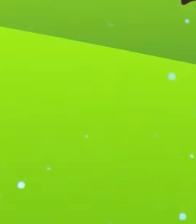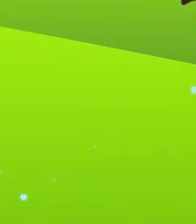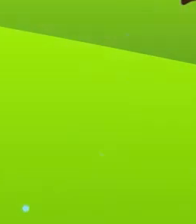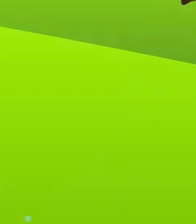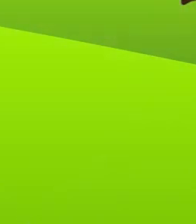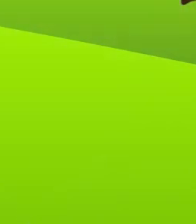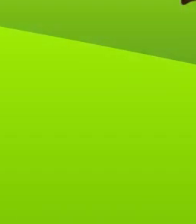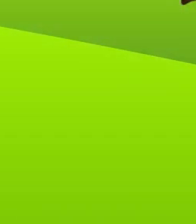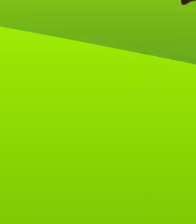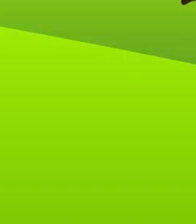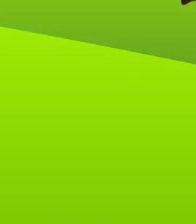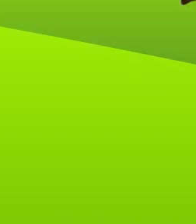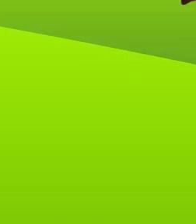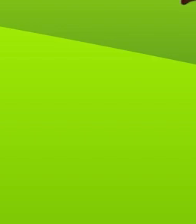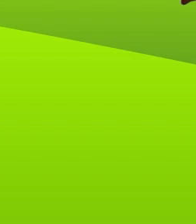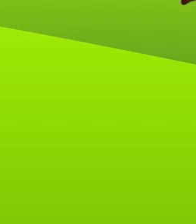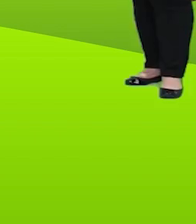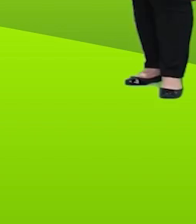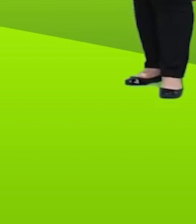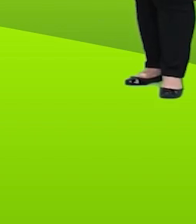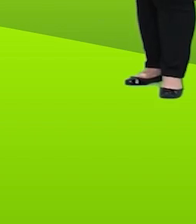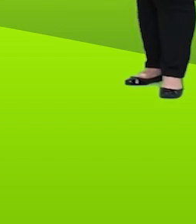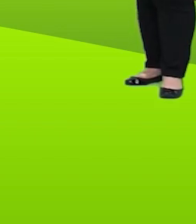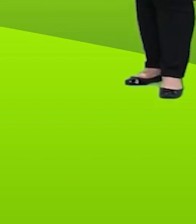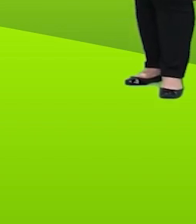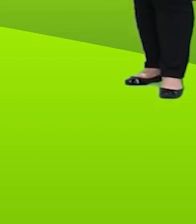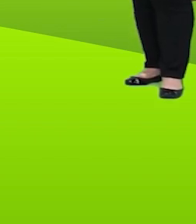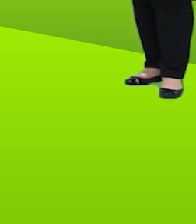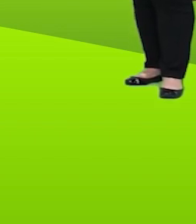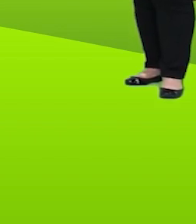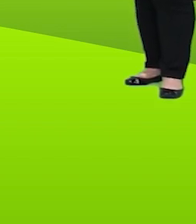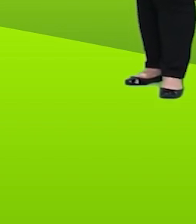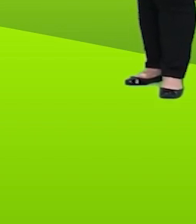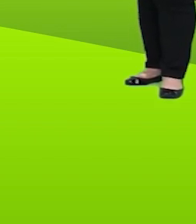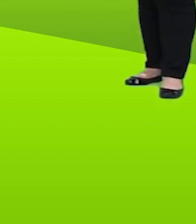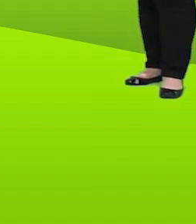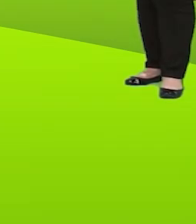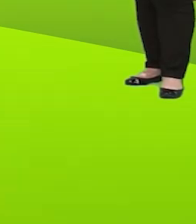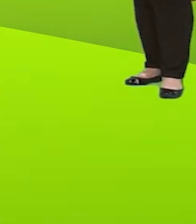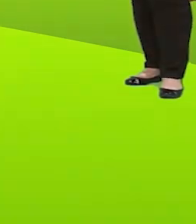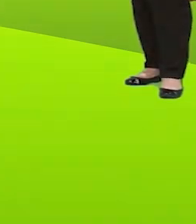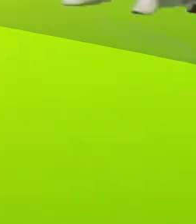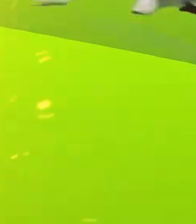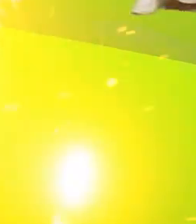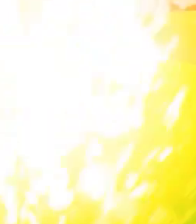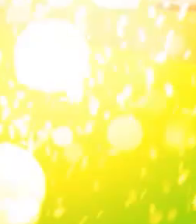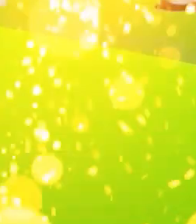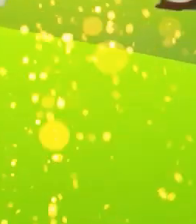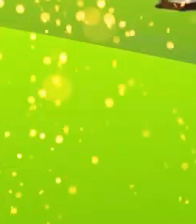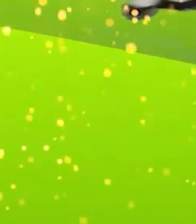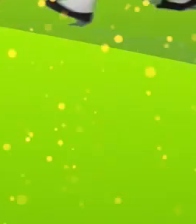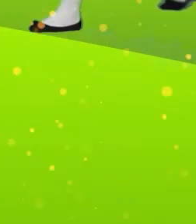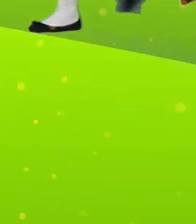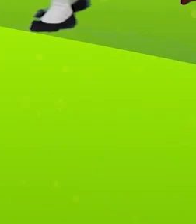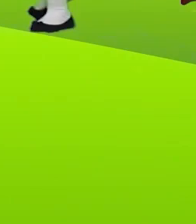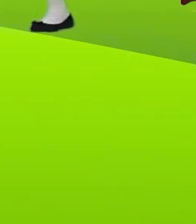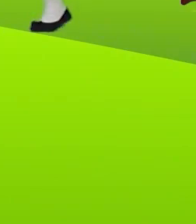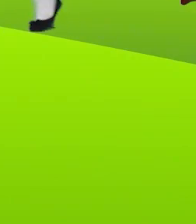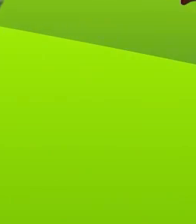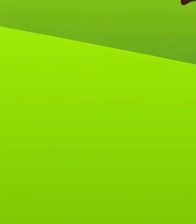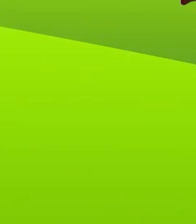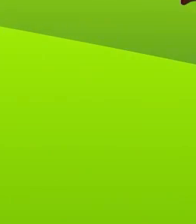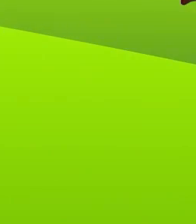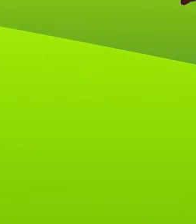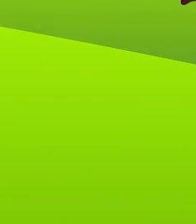Listen, speak, read and write. Know the language and use it right.